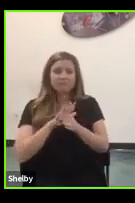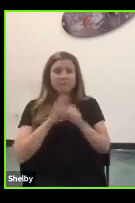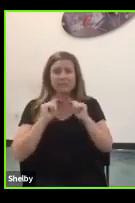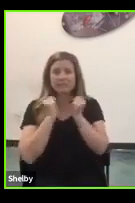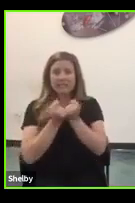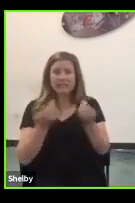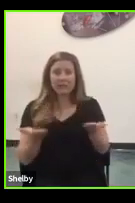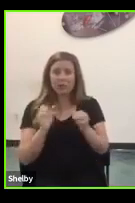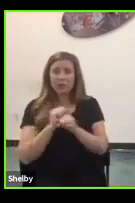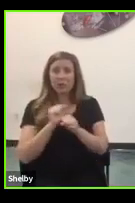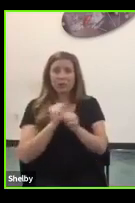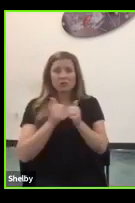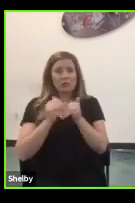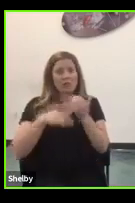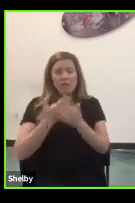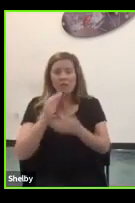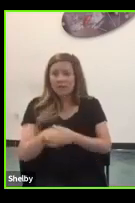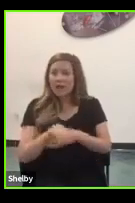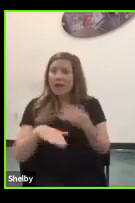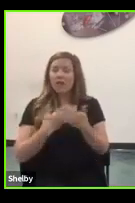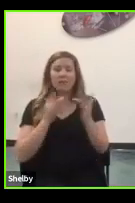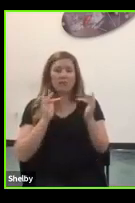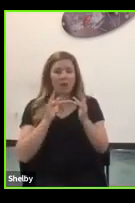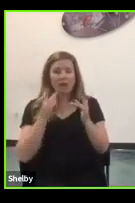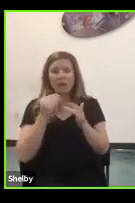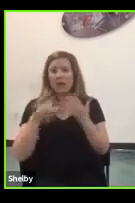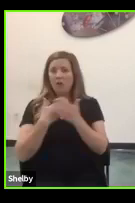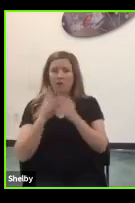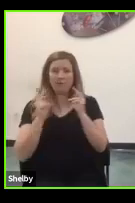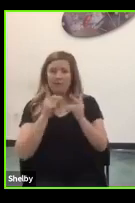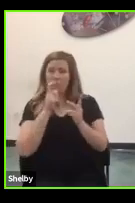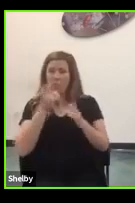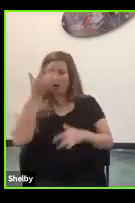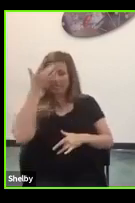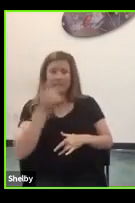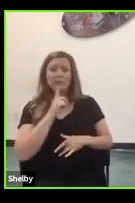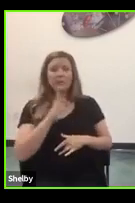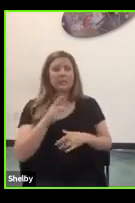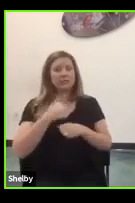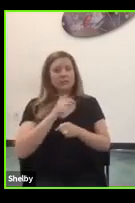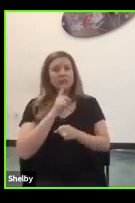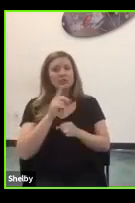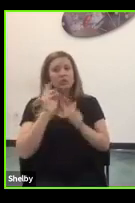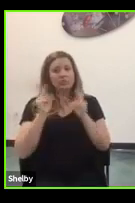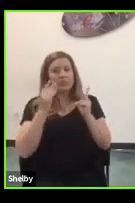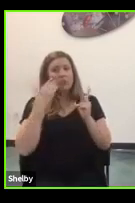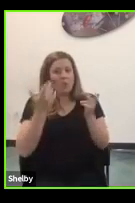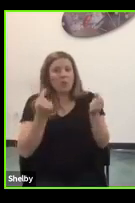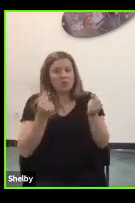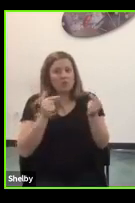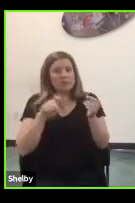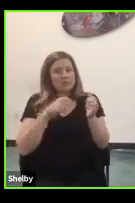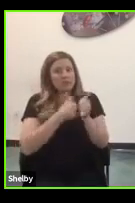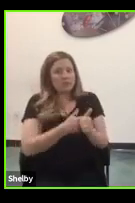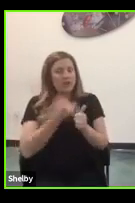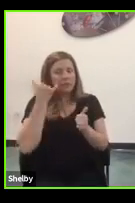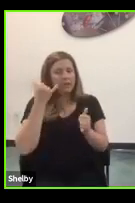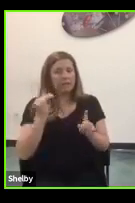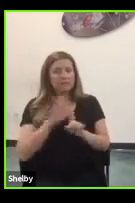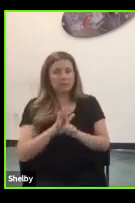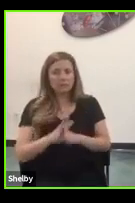works with all that, works with our contacts and our cases to make sure everyone knows what they're supposed to be doing if they were exposed.